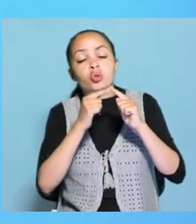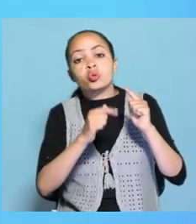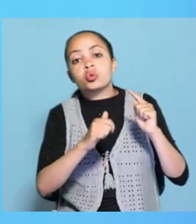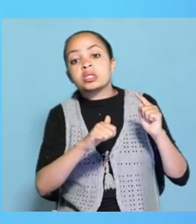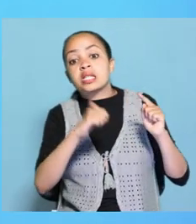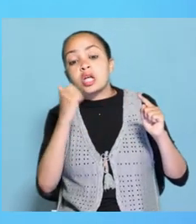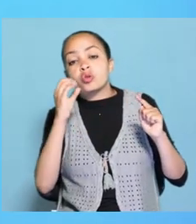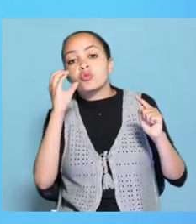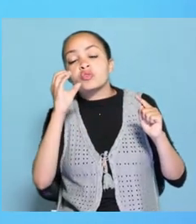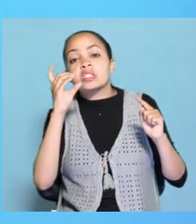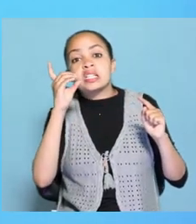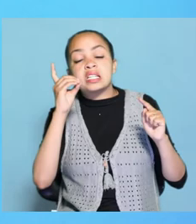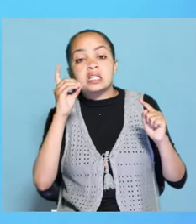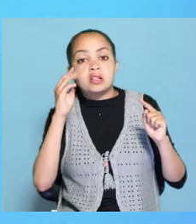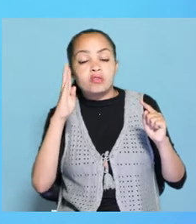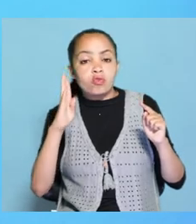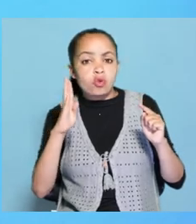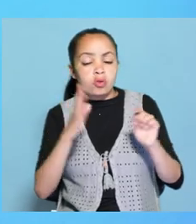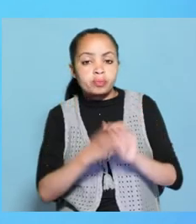of CD4.